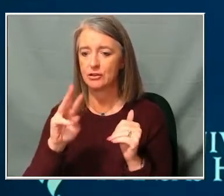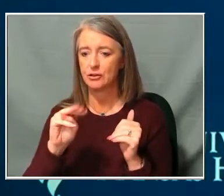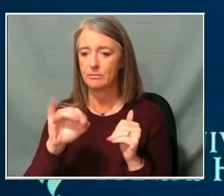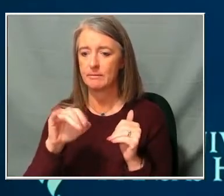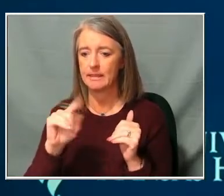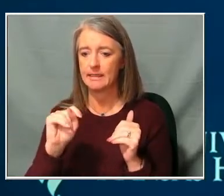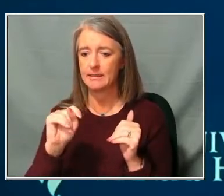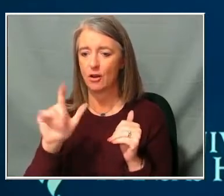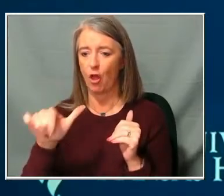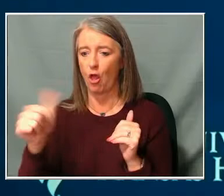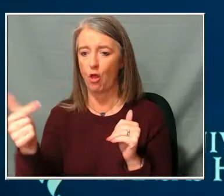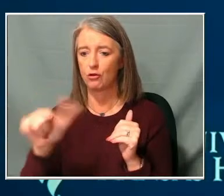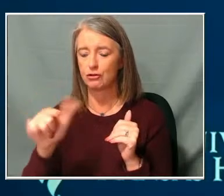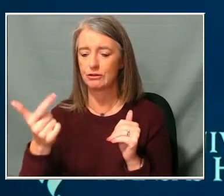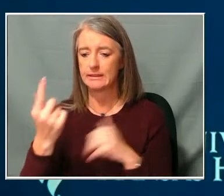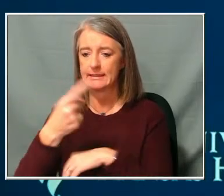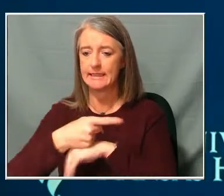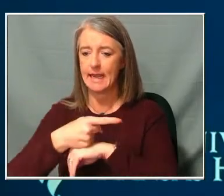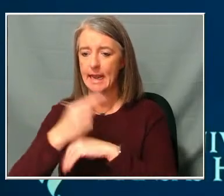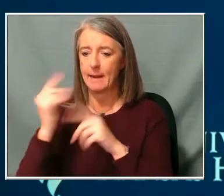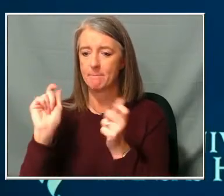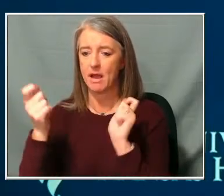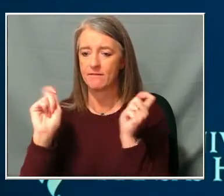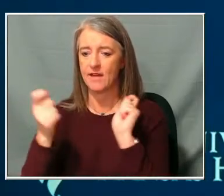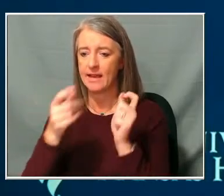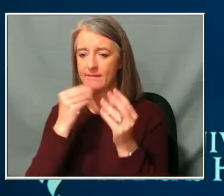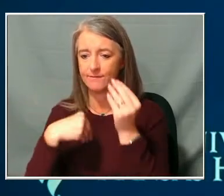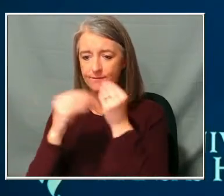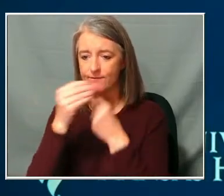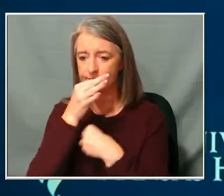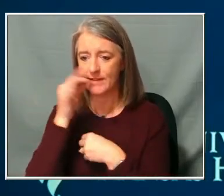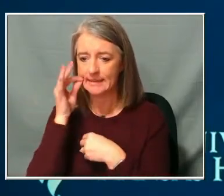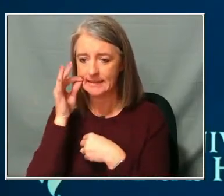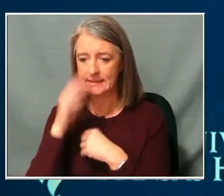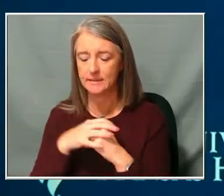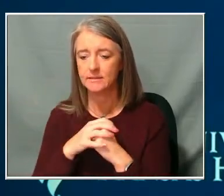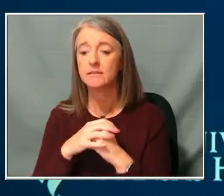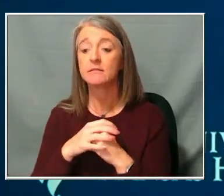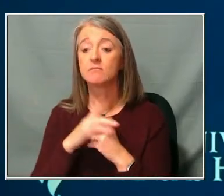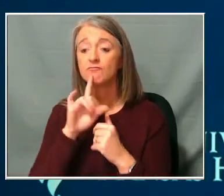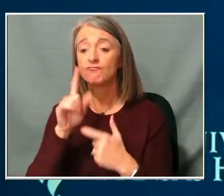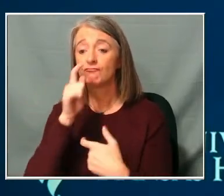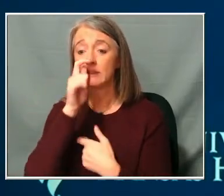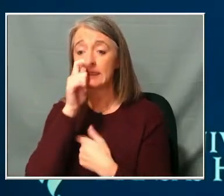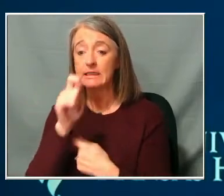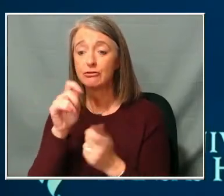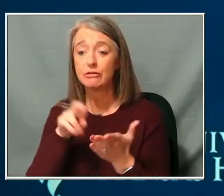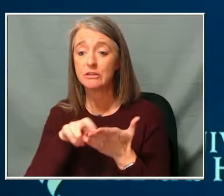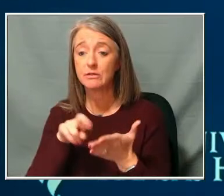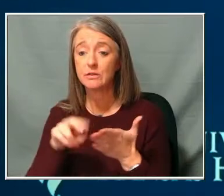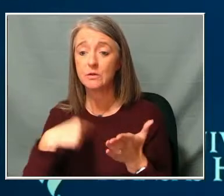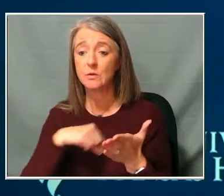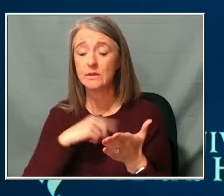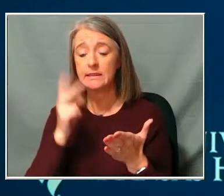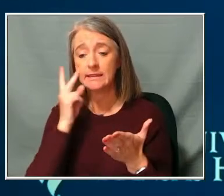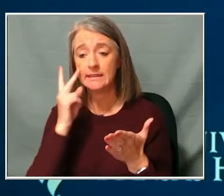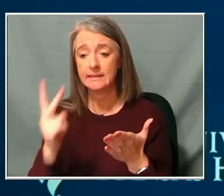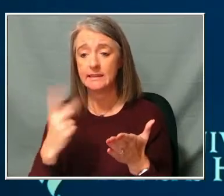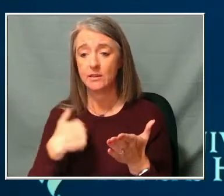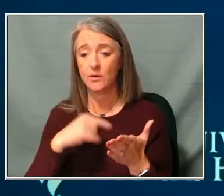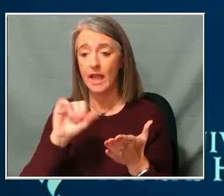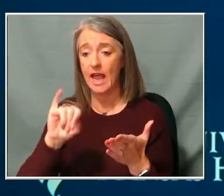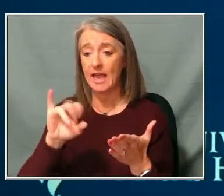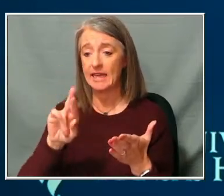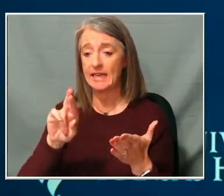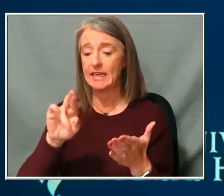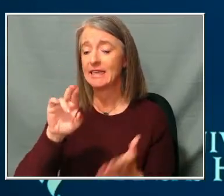alternate day modified fasting that I had mentioned. And one of the really interesting findings that we're seeing with IER in particular,